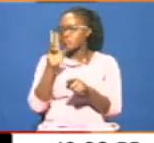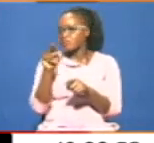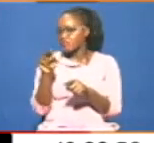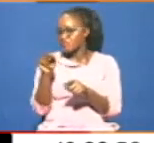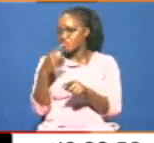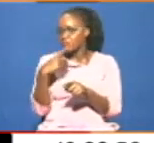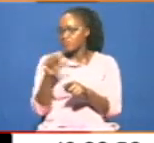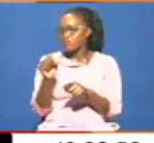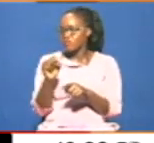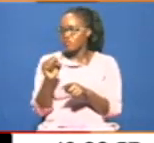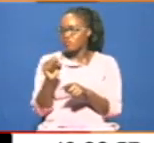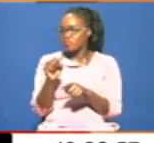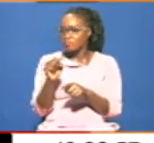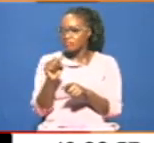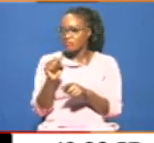that